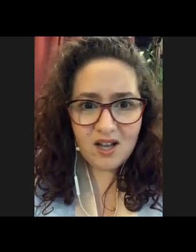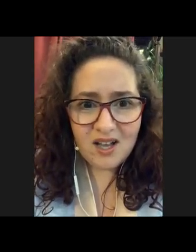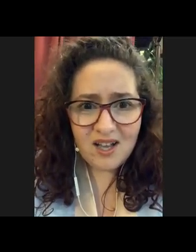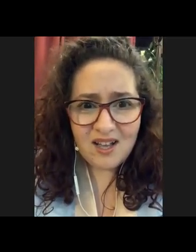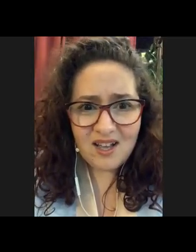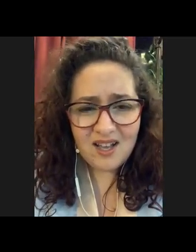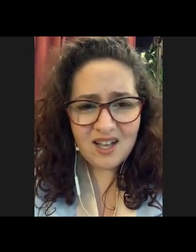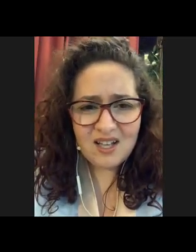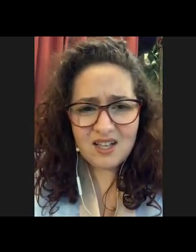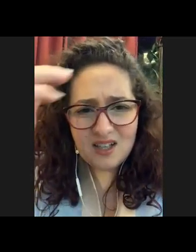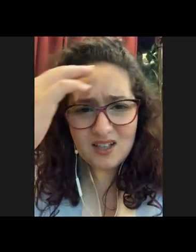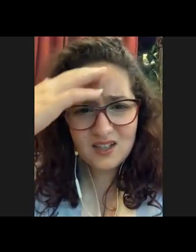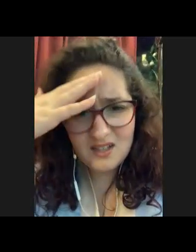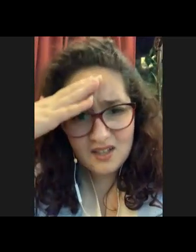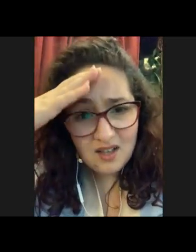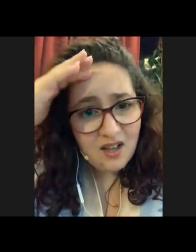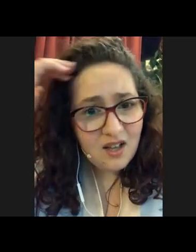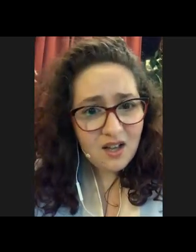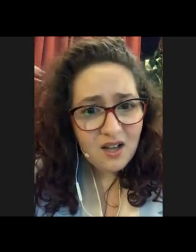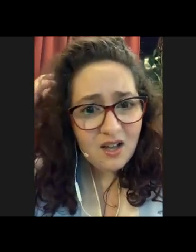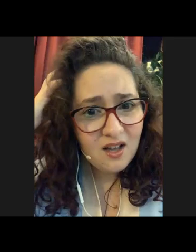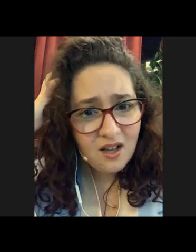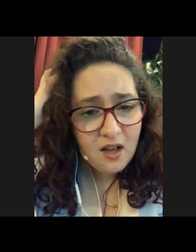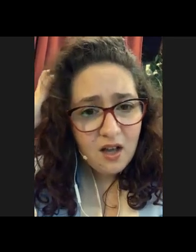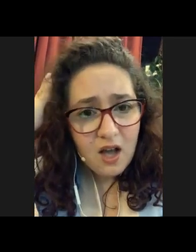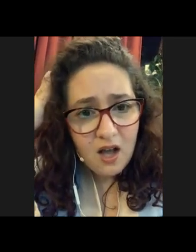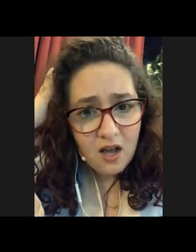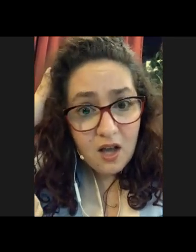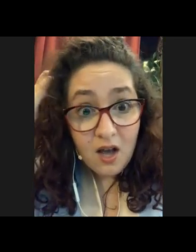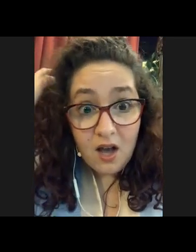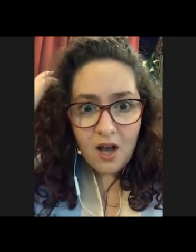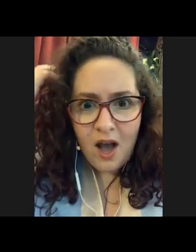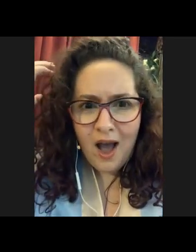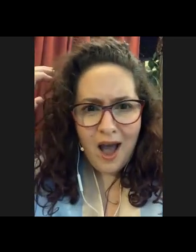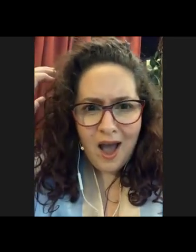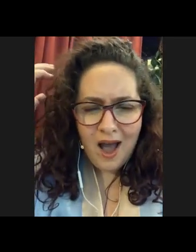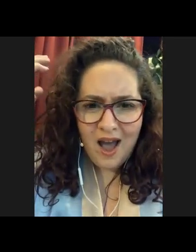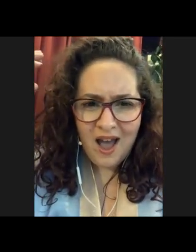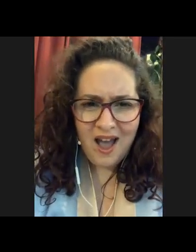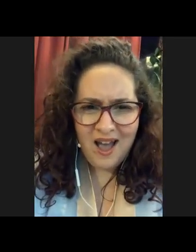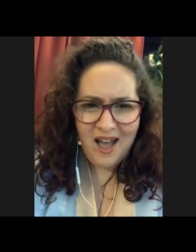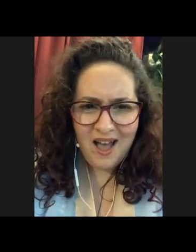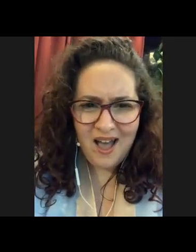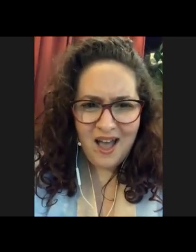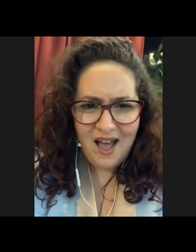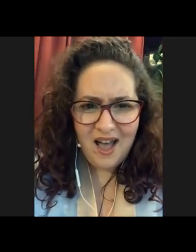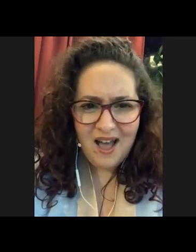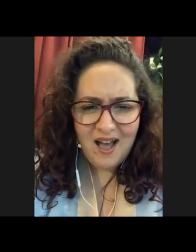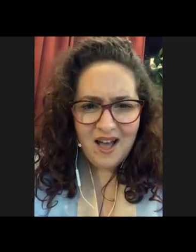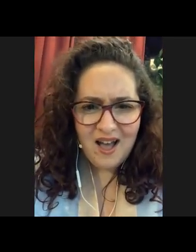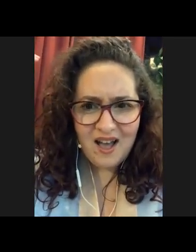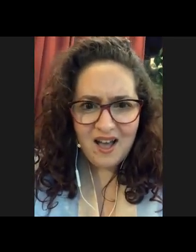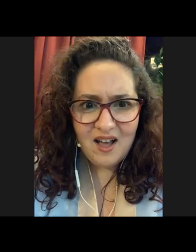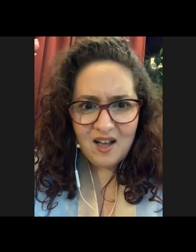I see. Get out of this house now, both of you. Get out of my house! But we're surrounded, Mag. This is it. Just look out